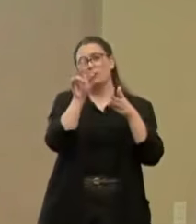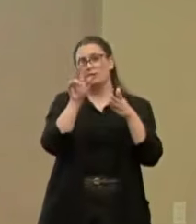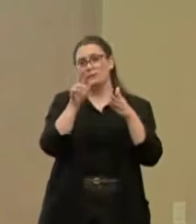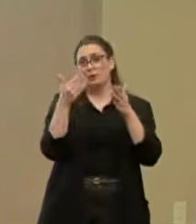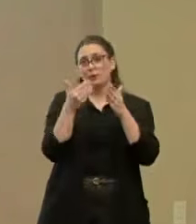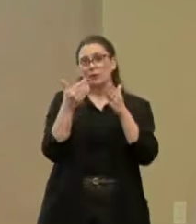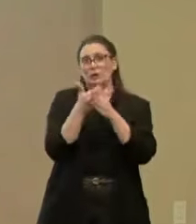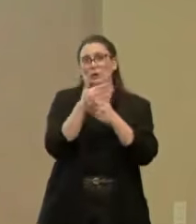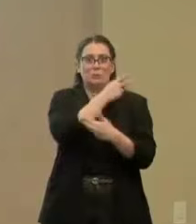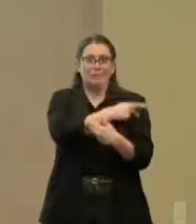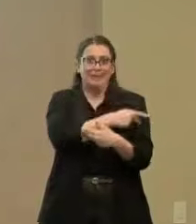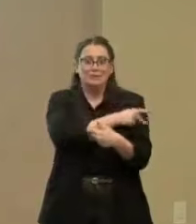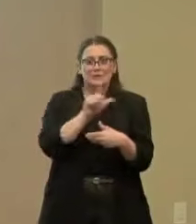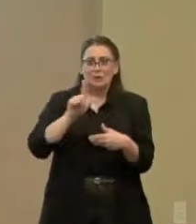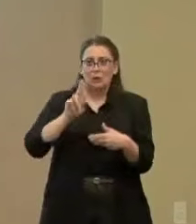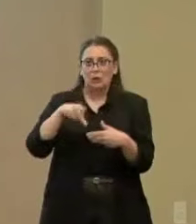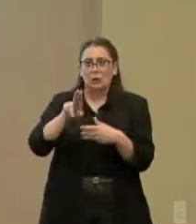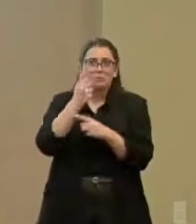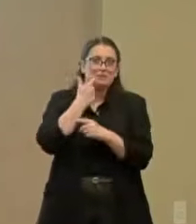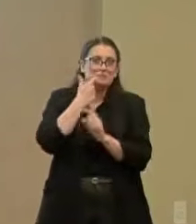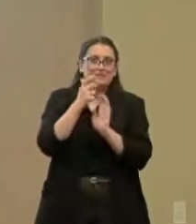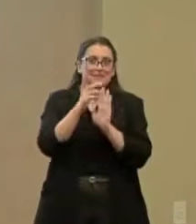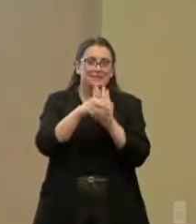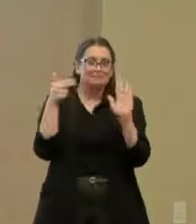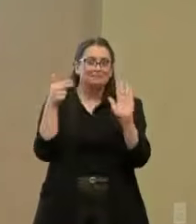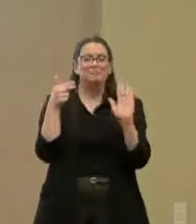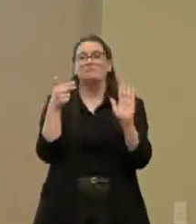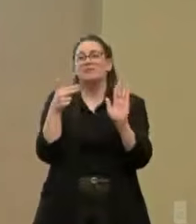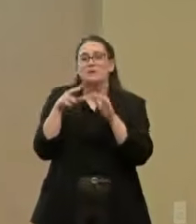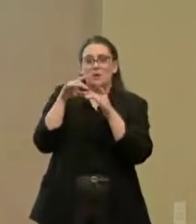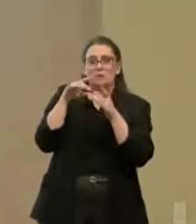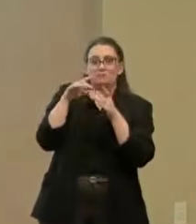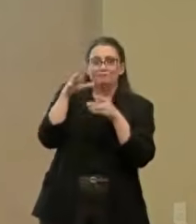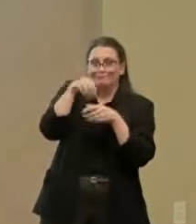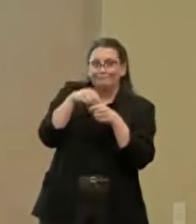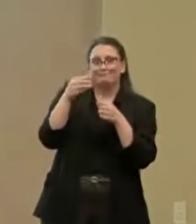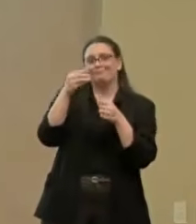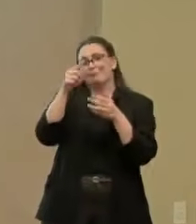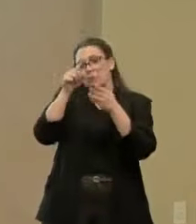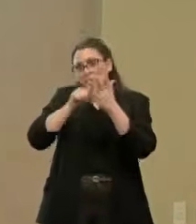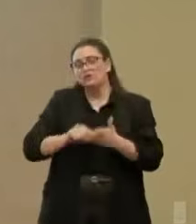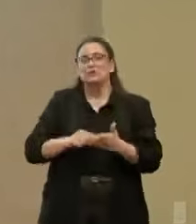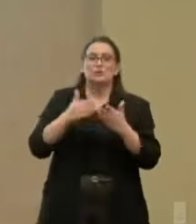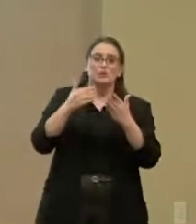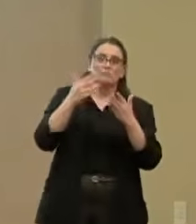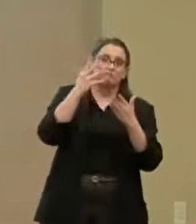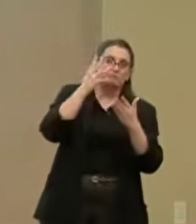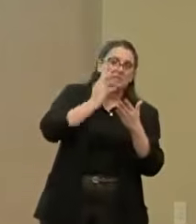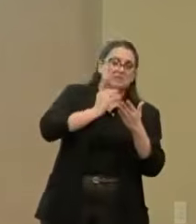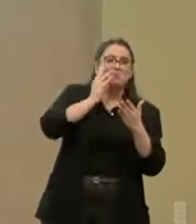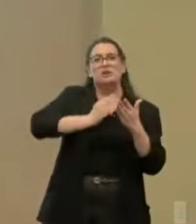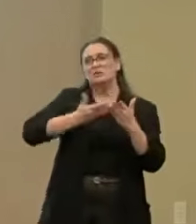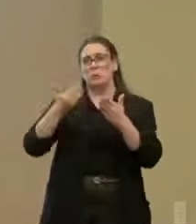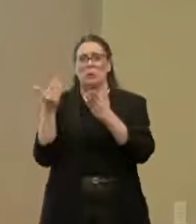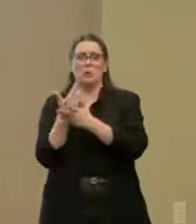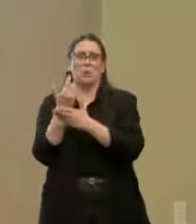to Lupus. And in this phase of it, it is all research. We're looking for patients, both newly diagnosed and patients that have had lupus at